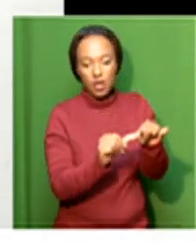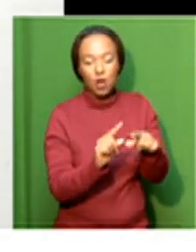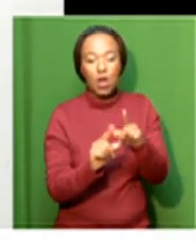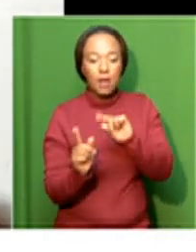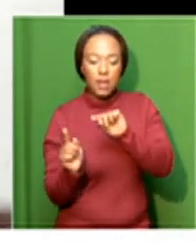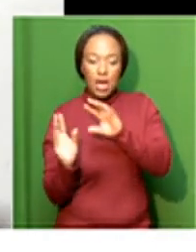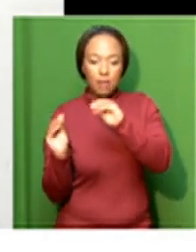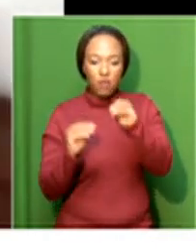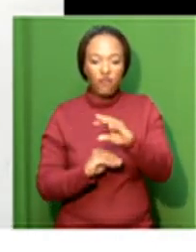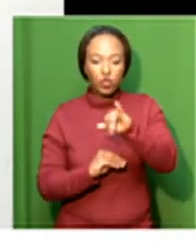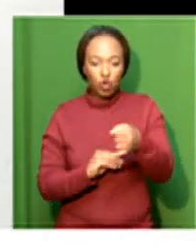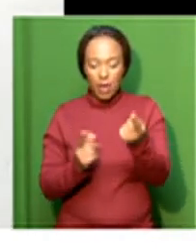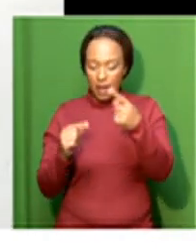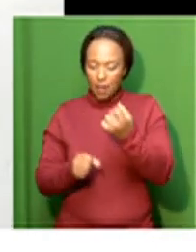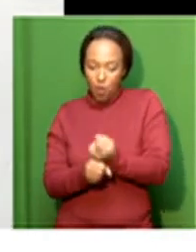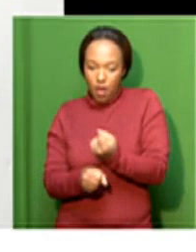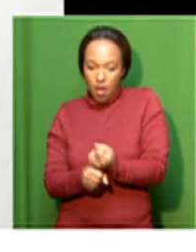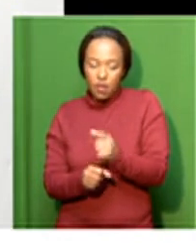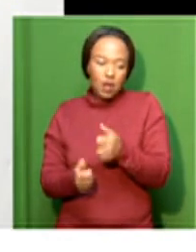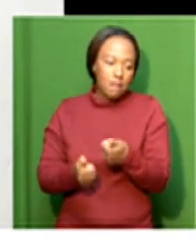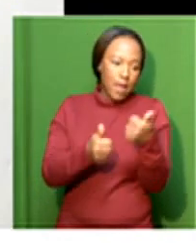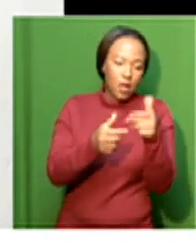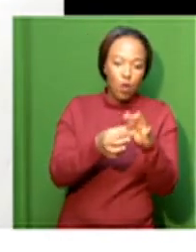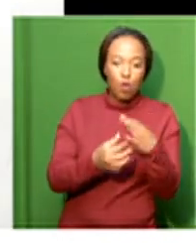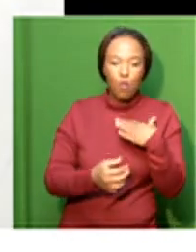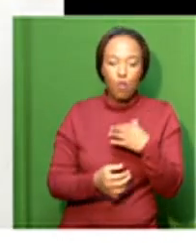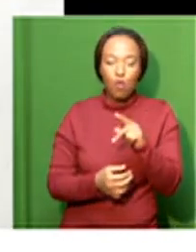go to Joburg, I just go to work and then come back and